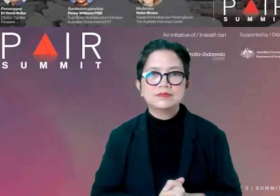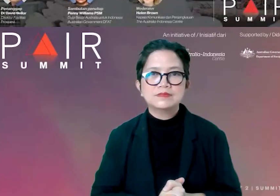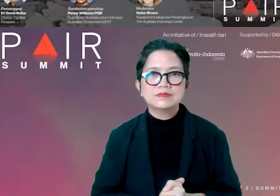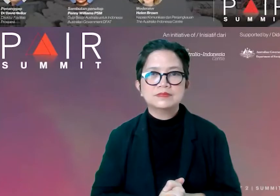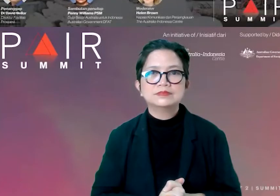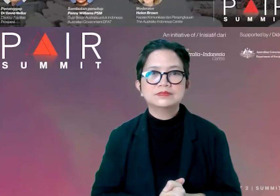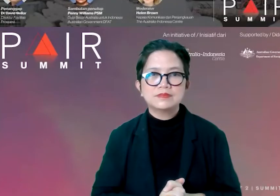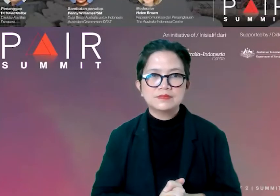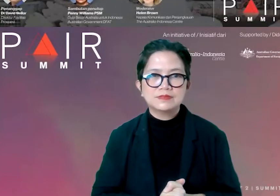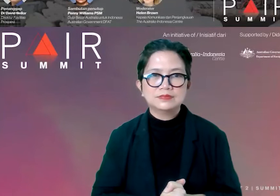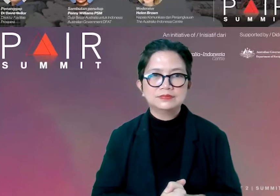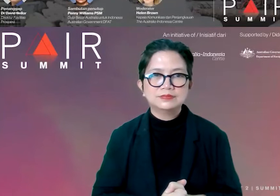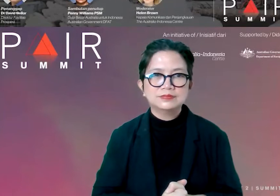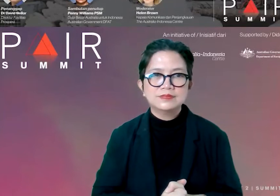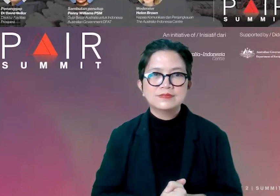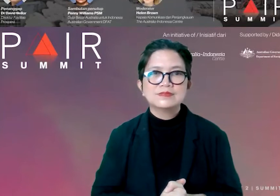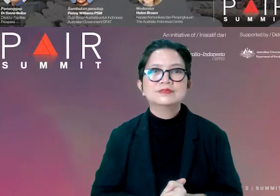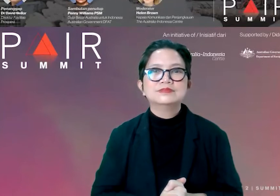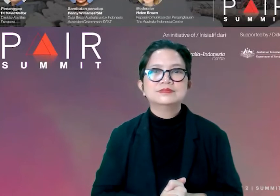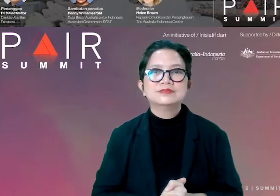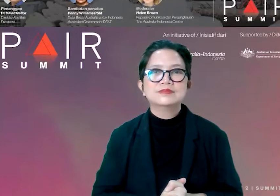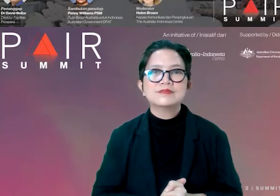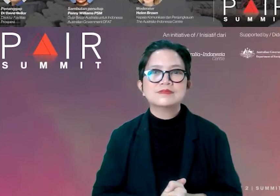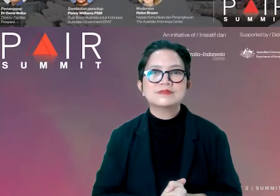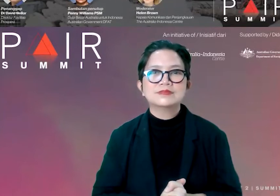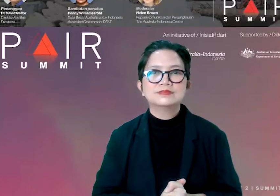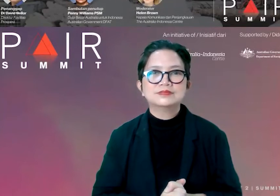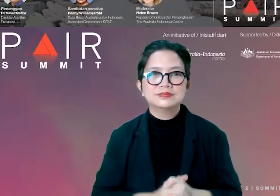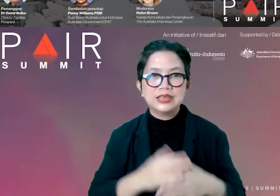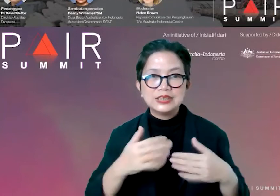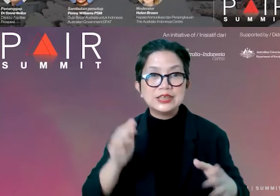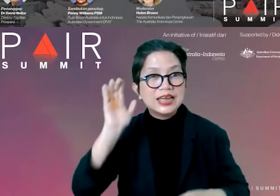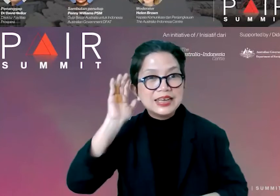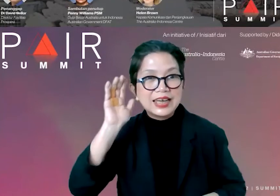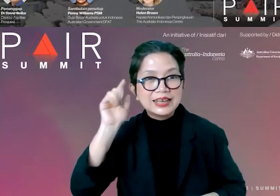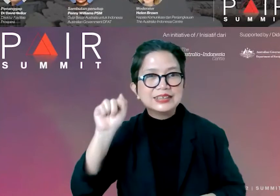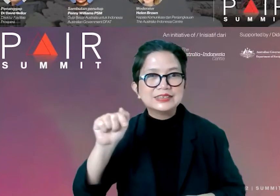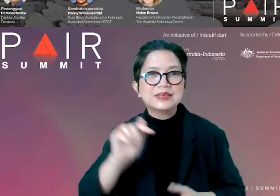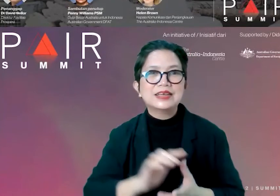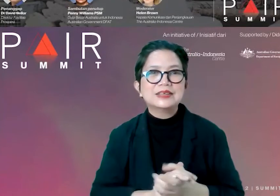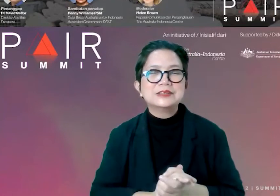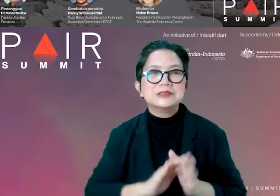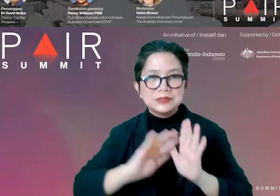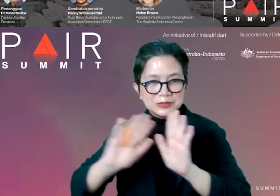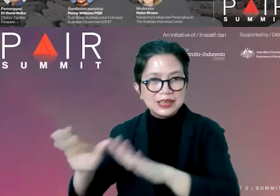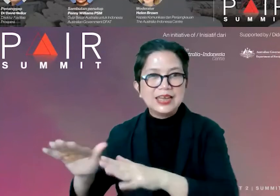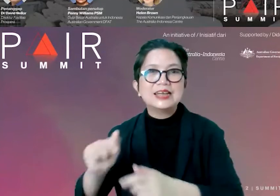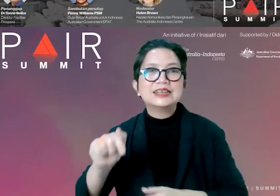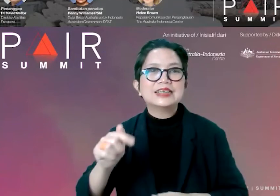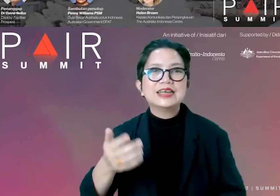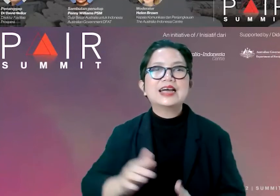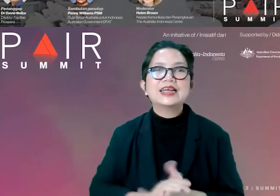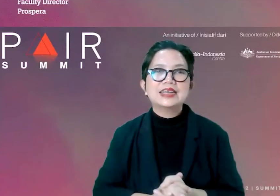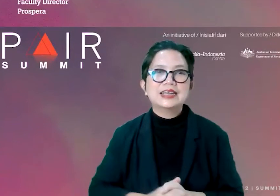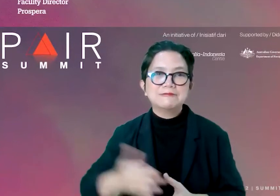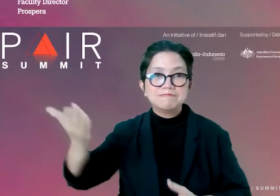sitting back and taking all that in has been our next guest, our discussant for the session. Dr. David